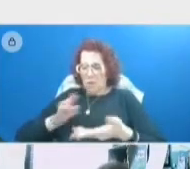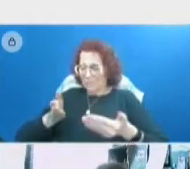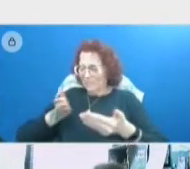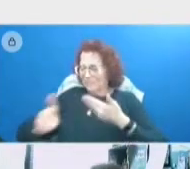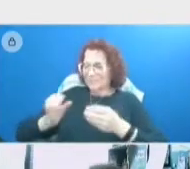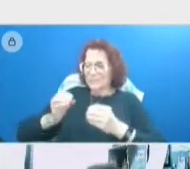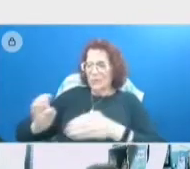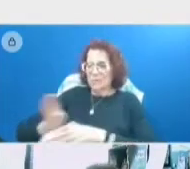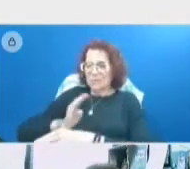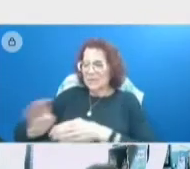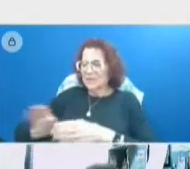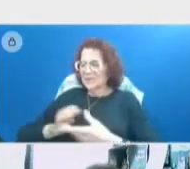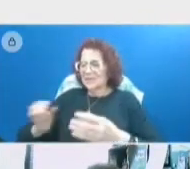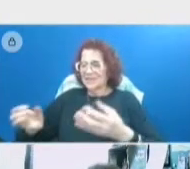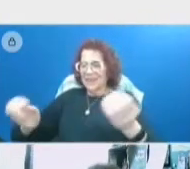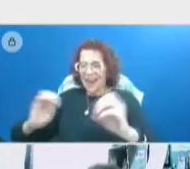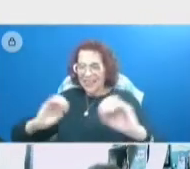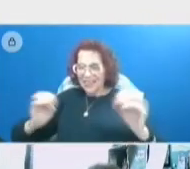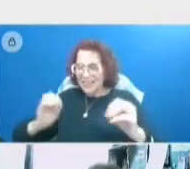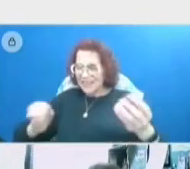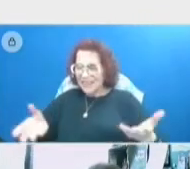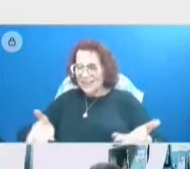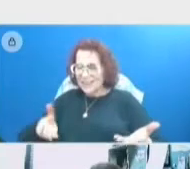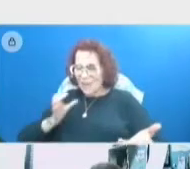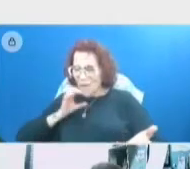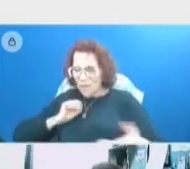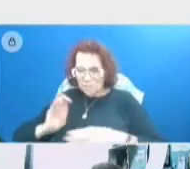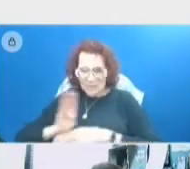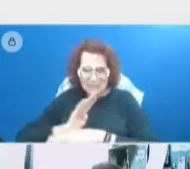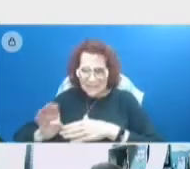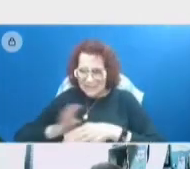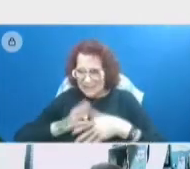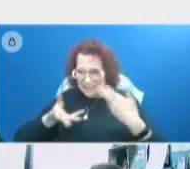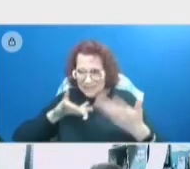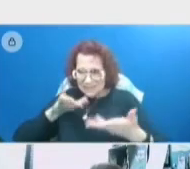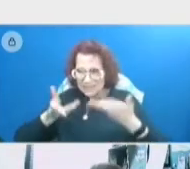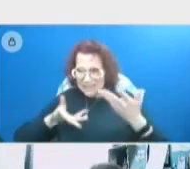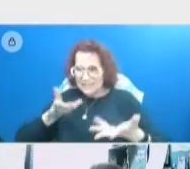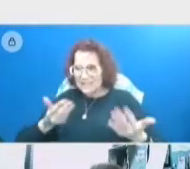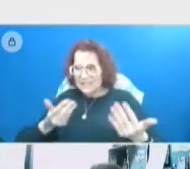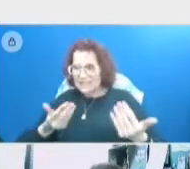old business. So we'll take up new business. And the